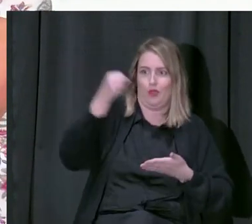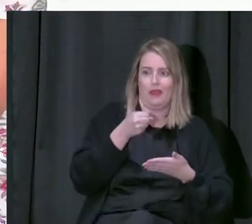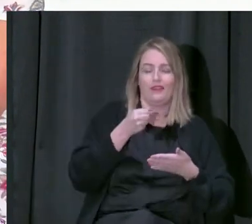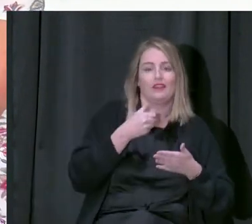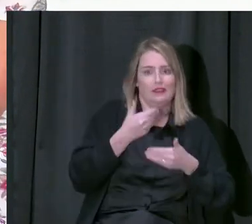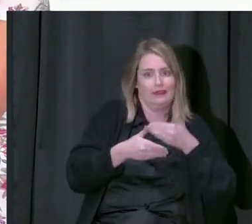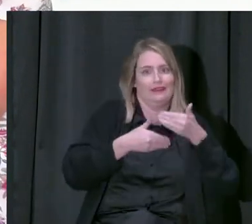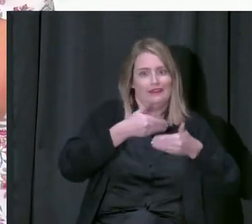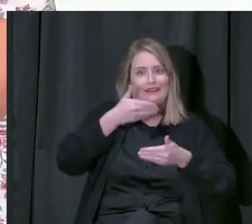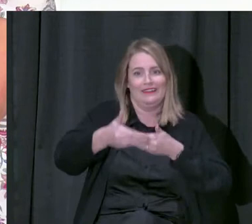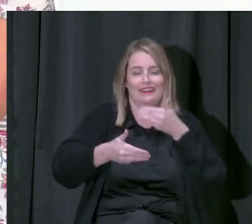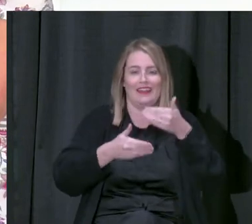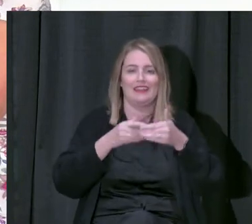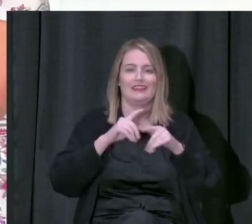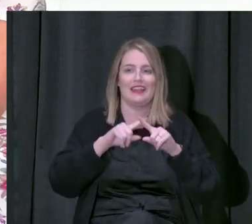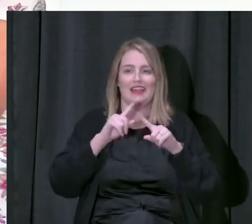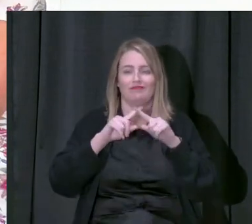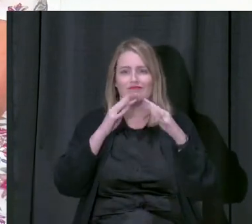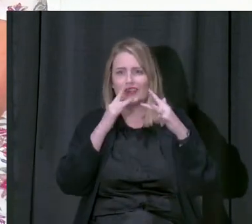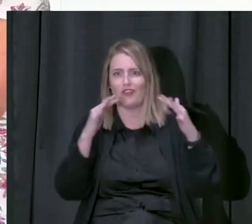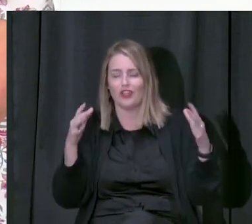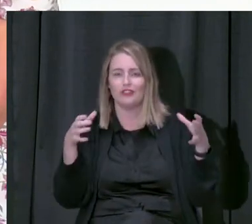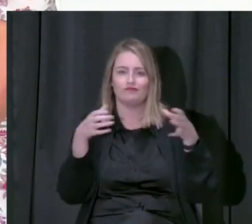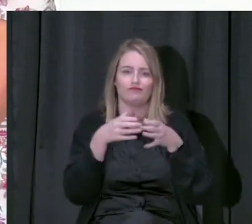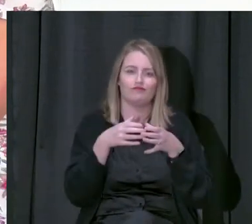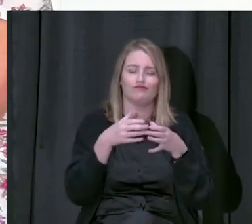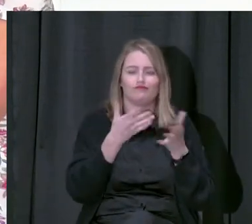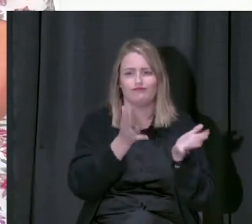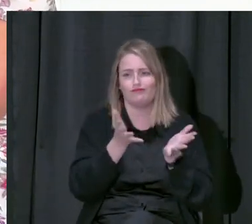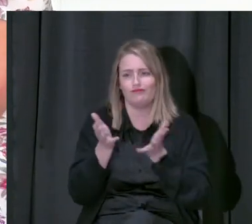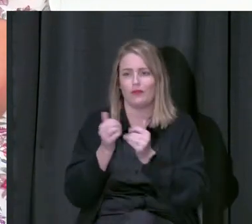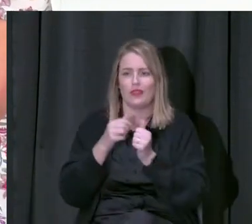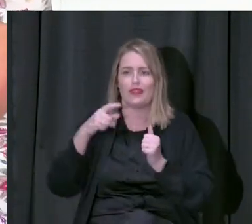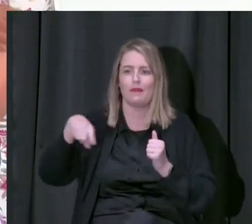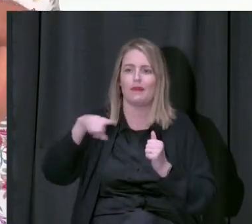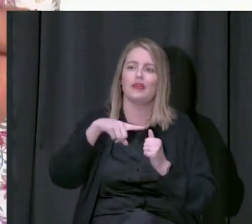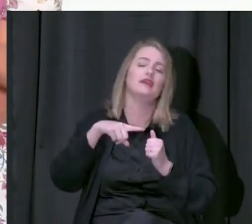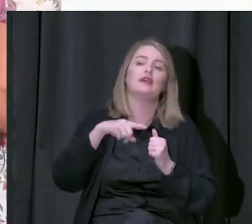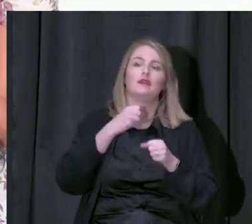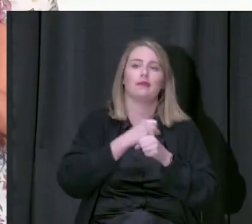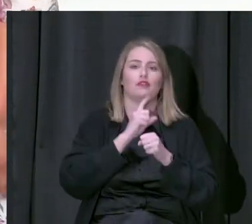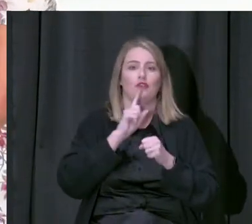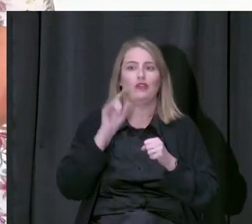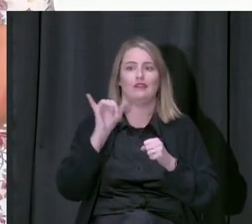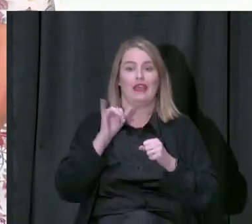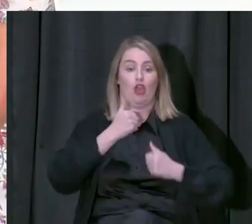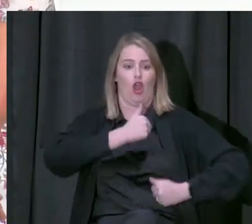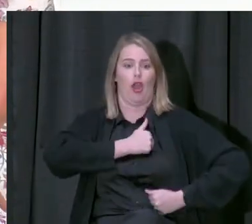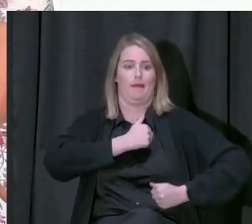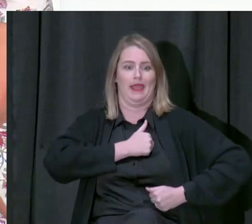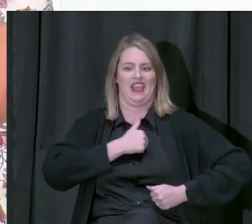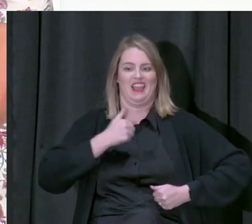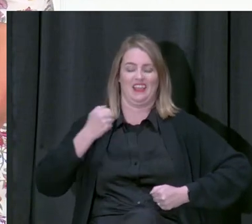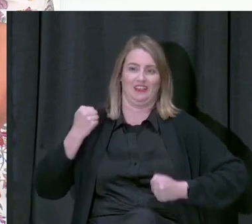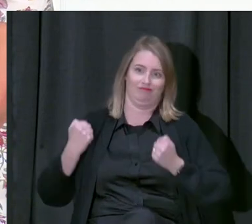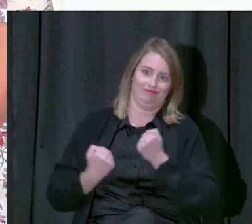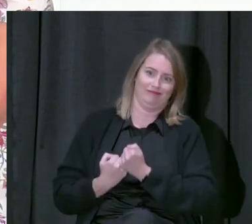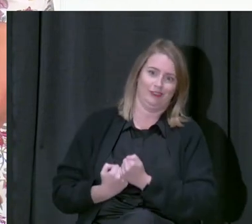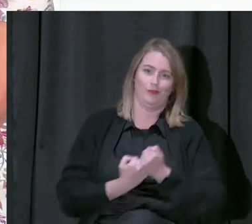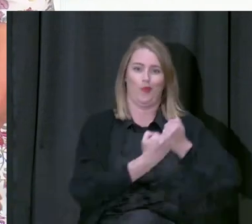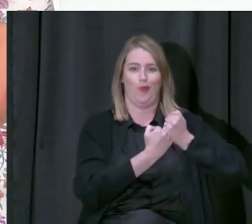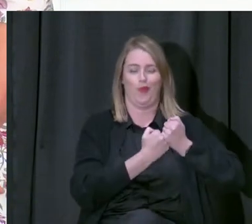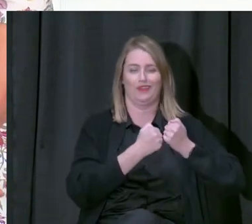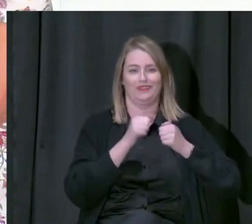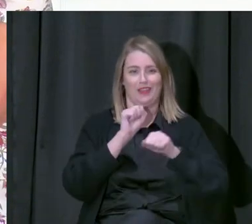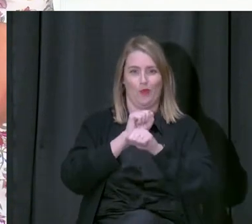supplier diversity team educating and partnering with them. So basically getting an army behind you to really support this work.